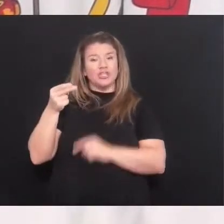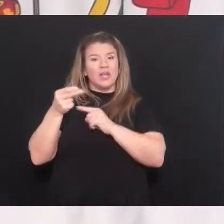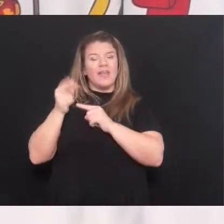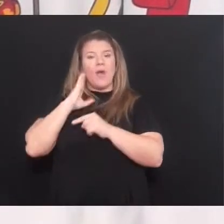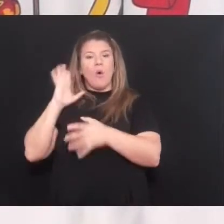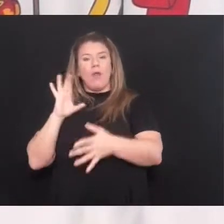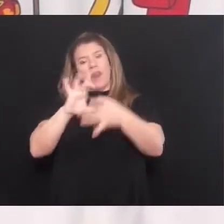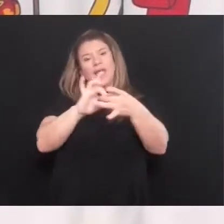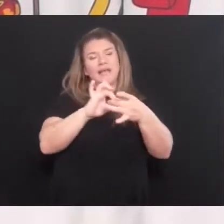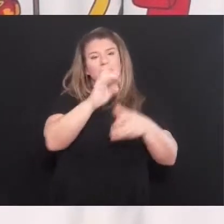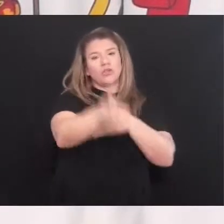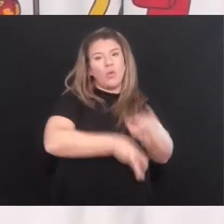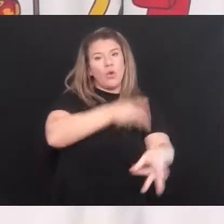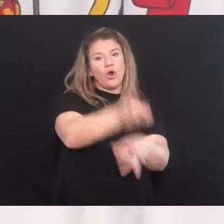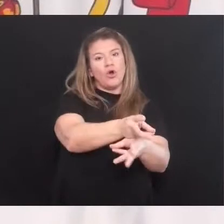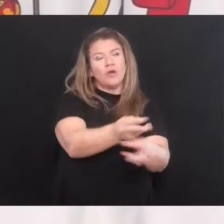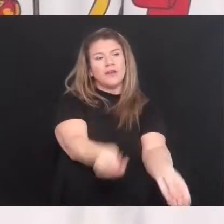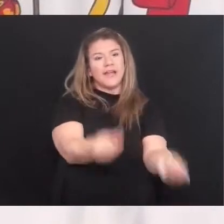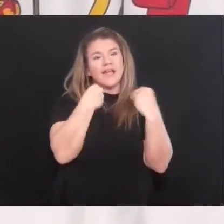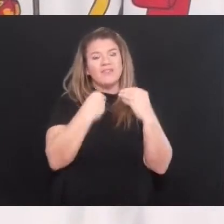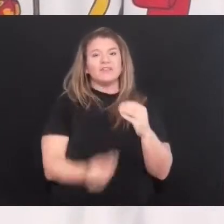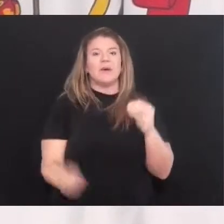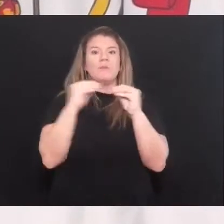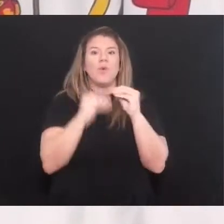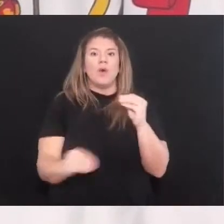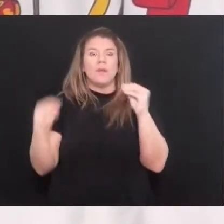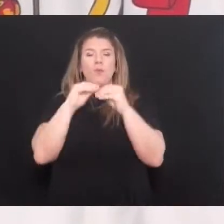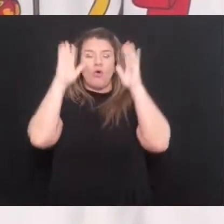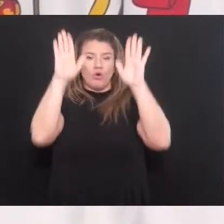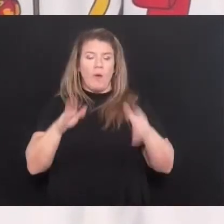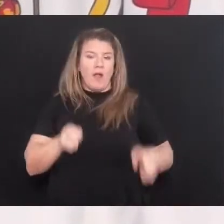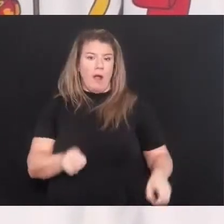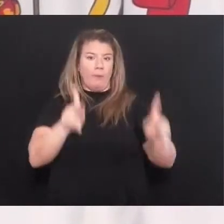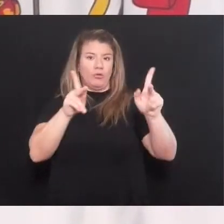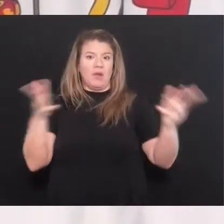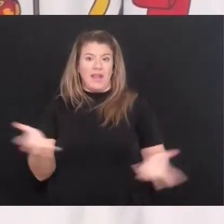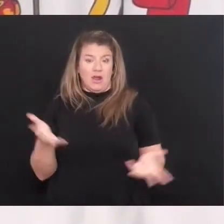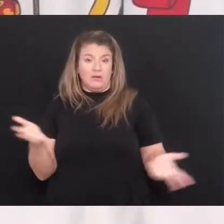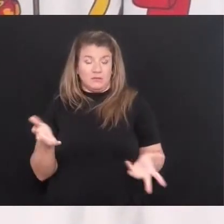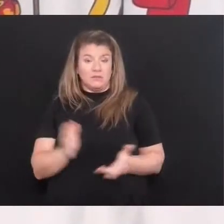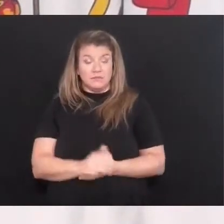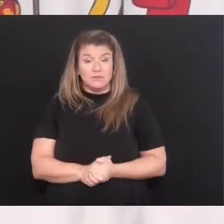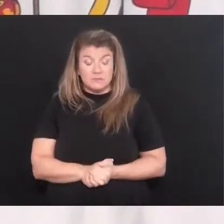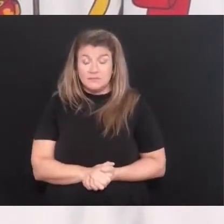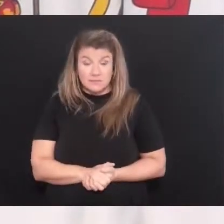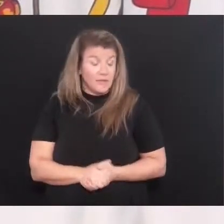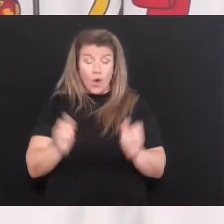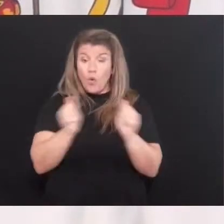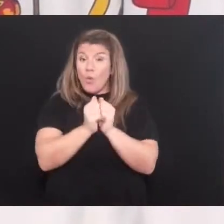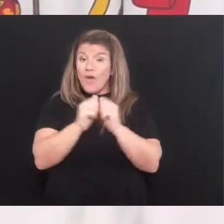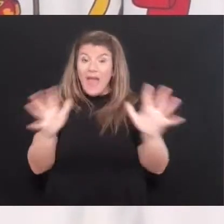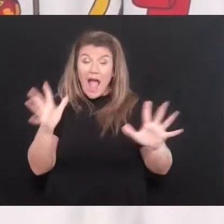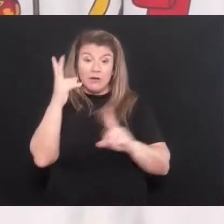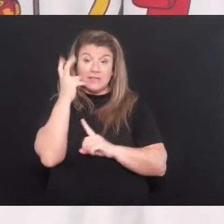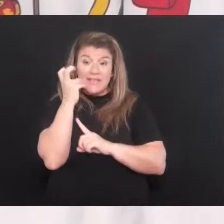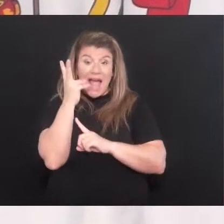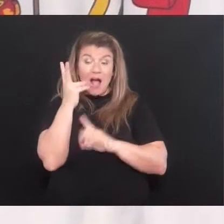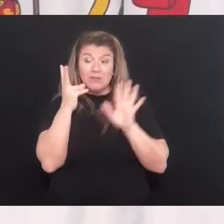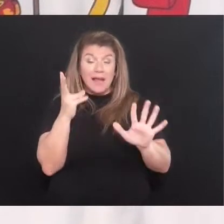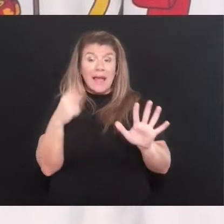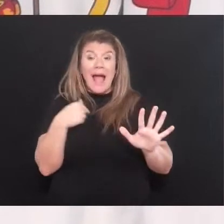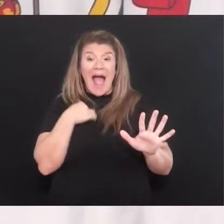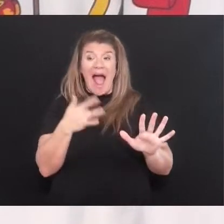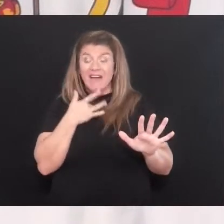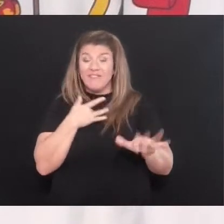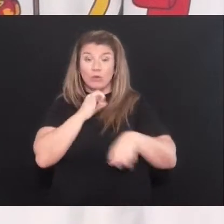to the world, to bring more and more and more great opportunity to West Virginia. Without any question, I am rock